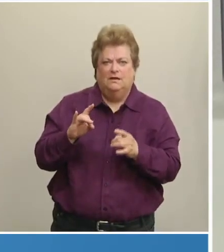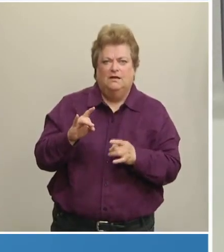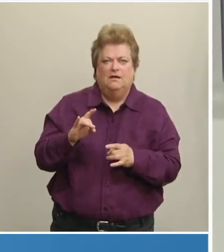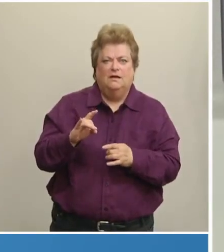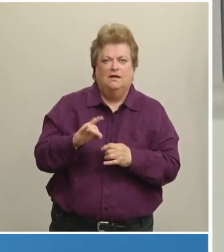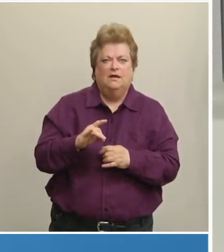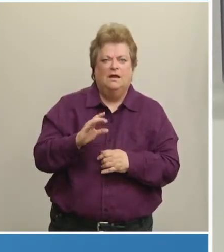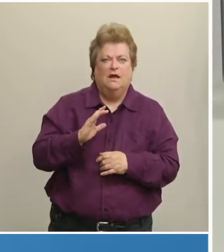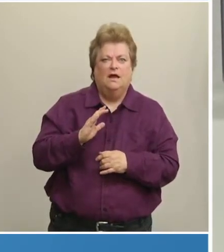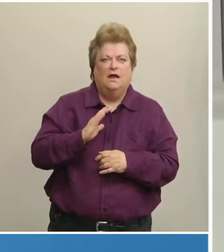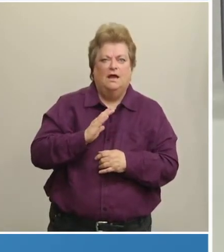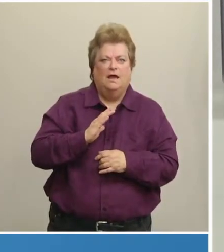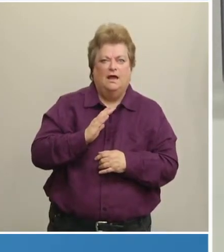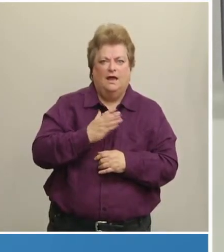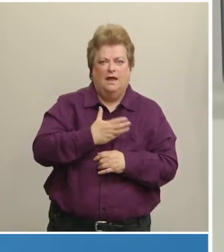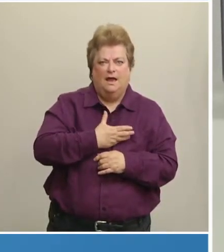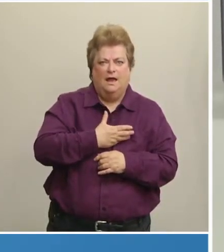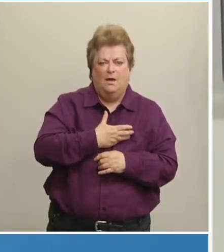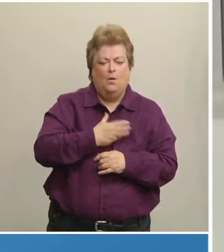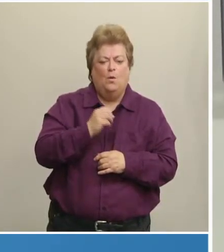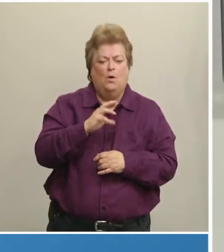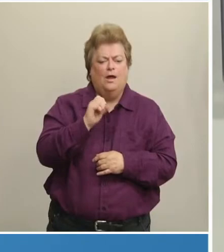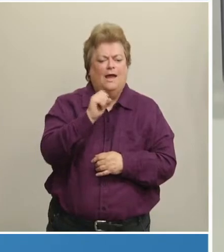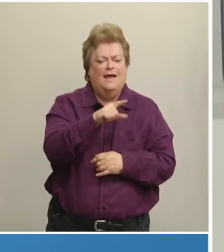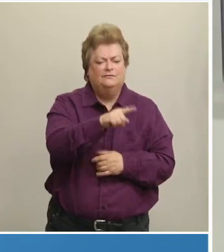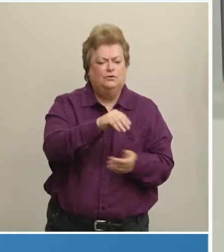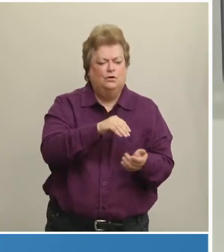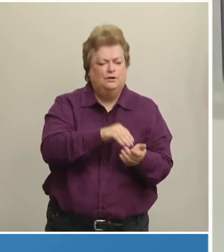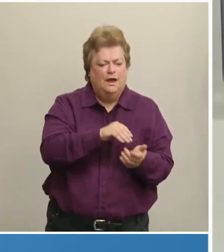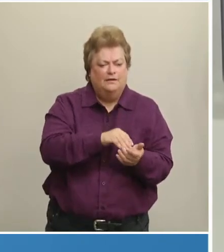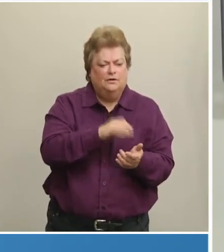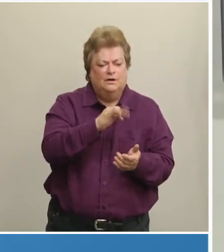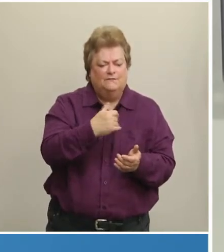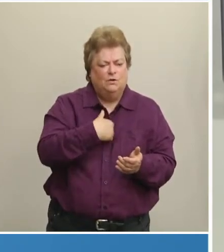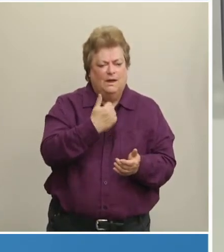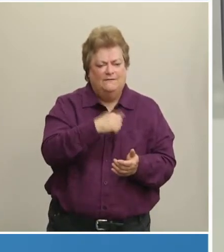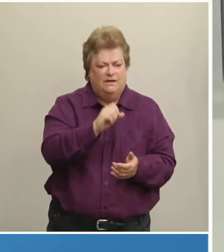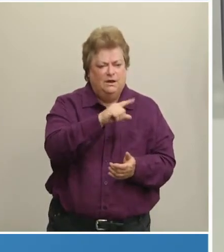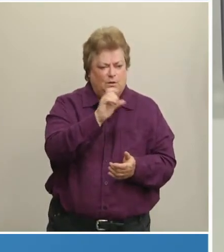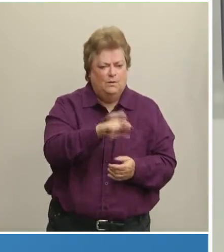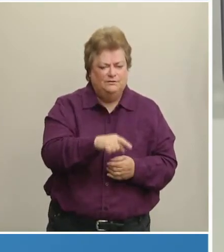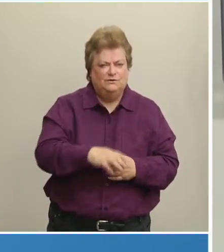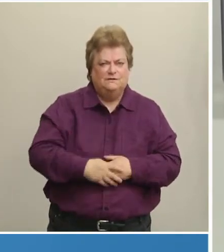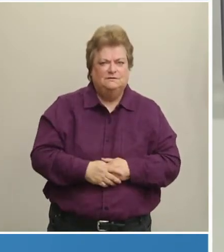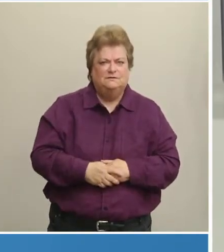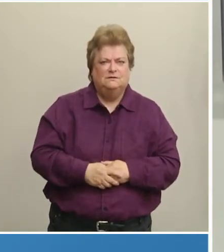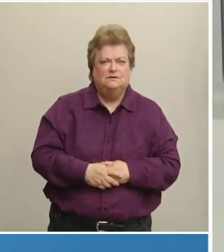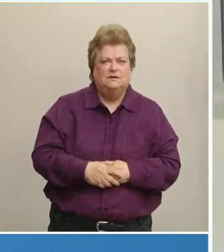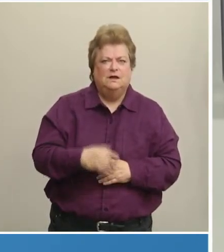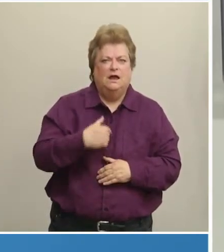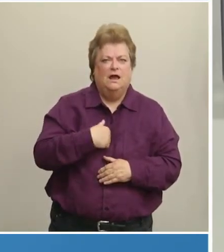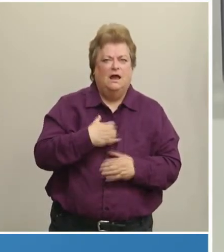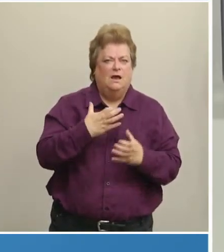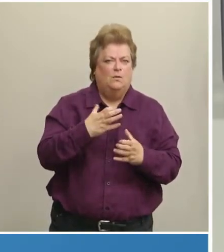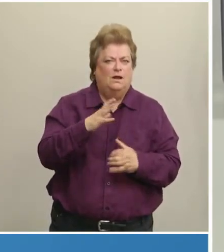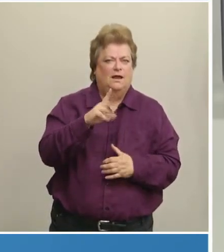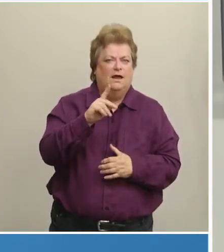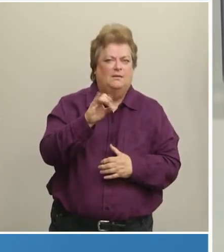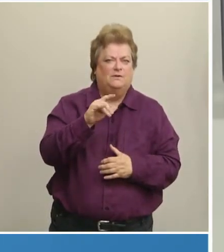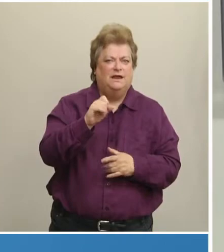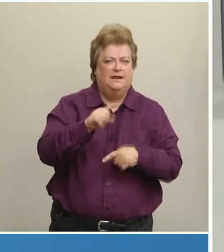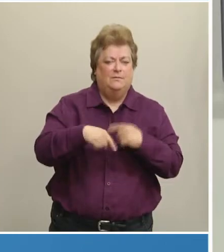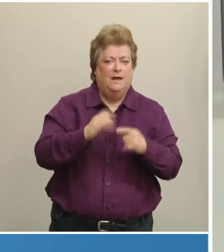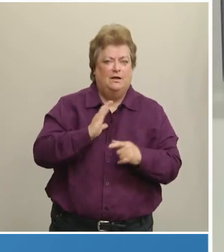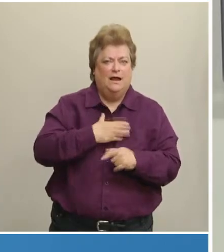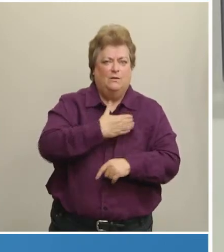to, or ask your healthcare provider if you have questions or need other resources. I want to give you an update now on